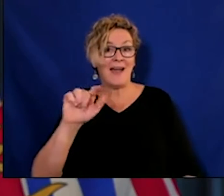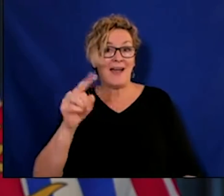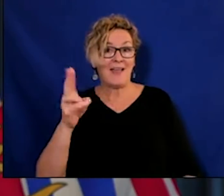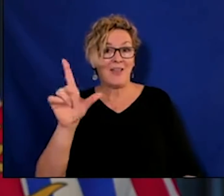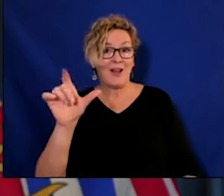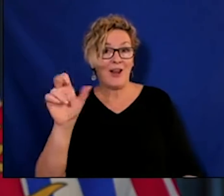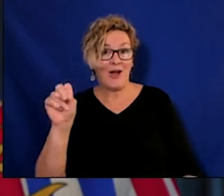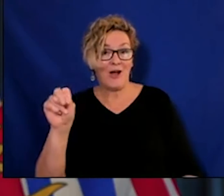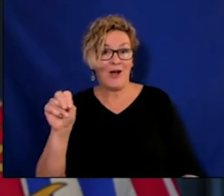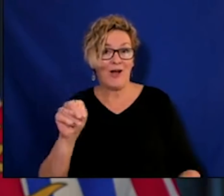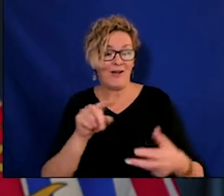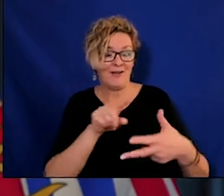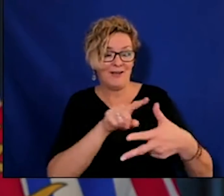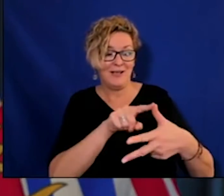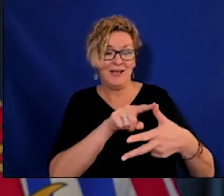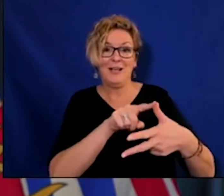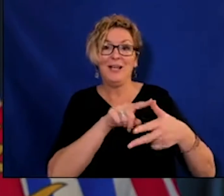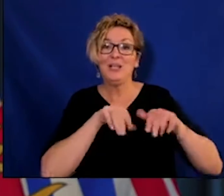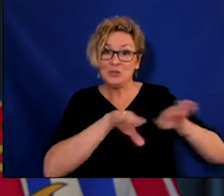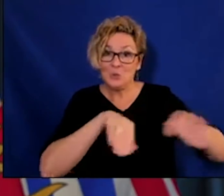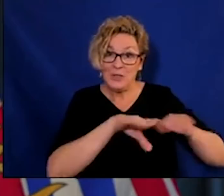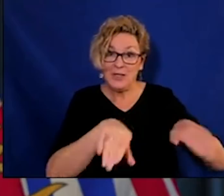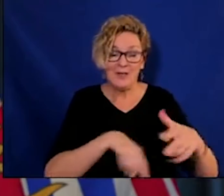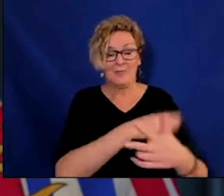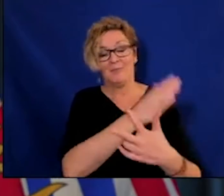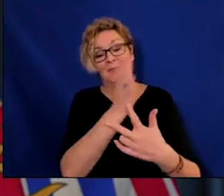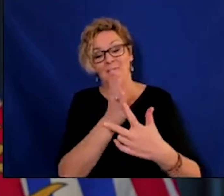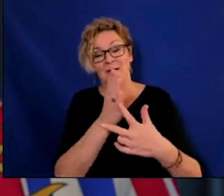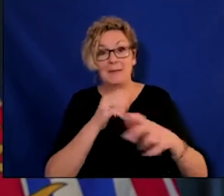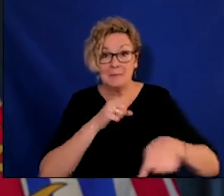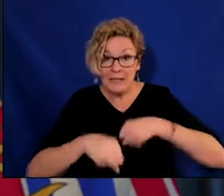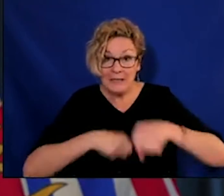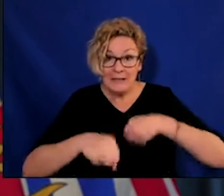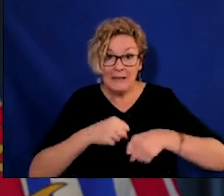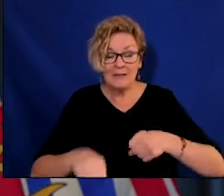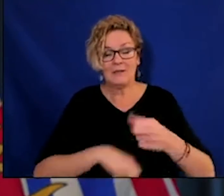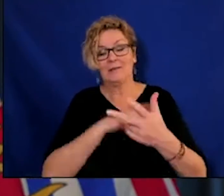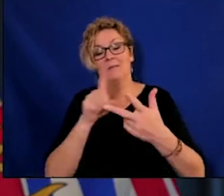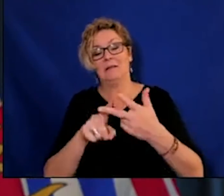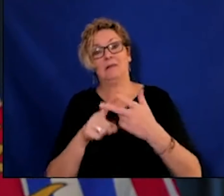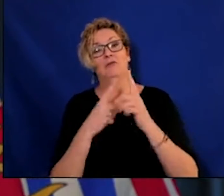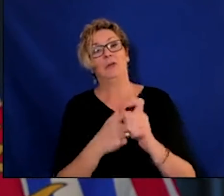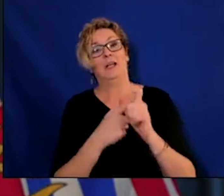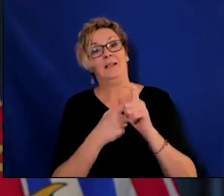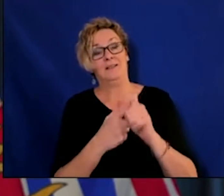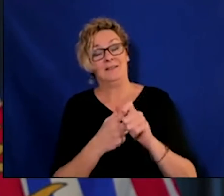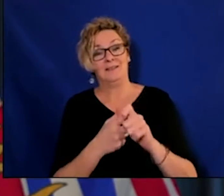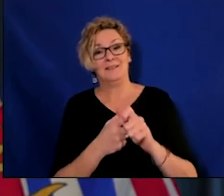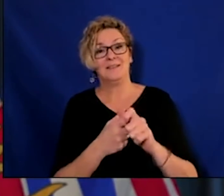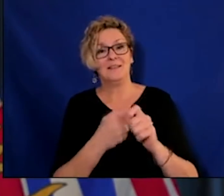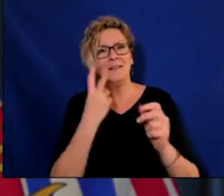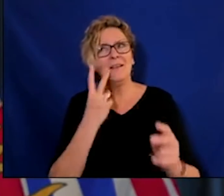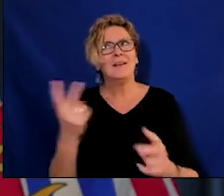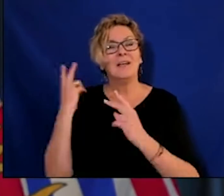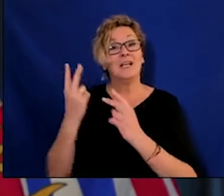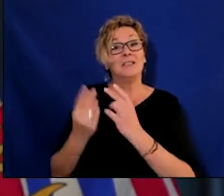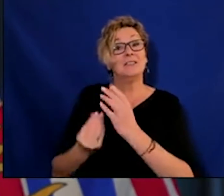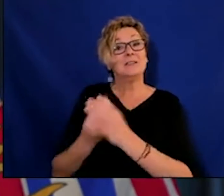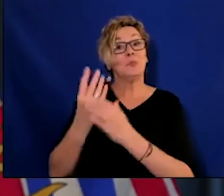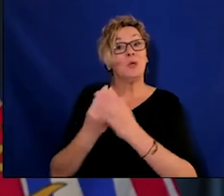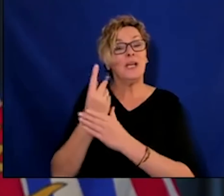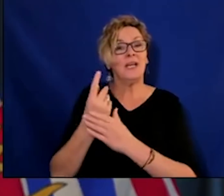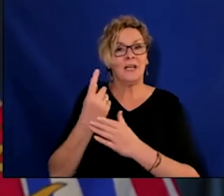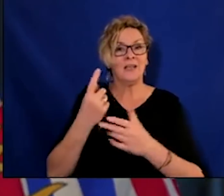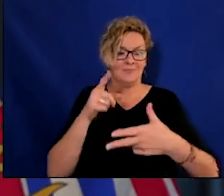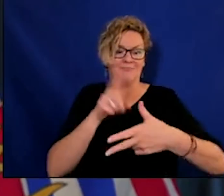and then a marathon. We got through the swim, barely, this spring, and we learned. We learned quite a bit. And